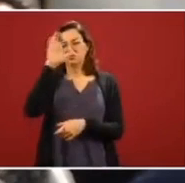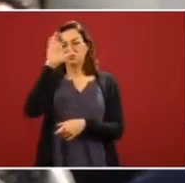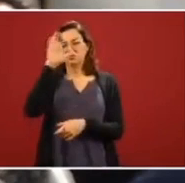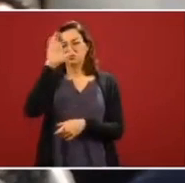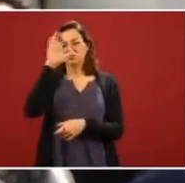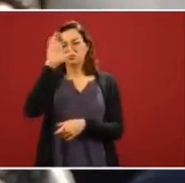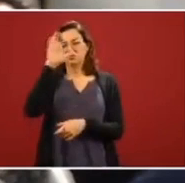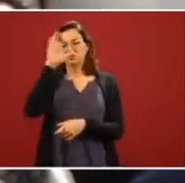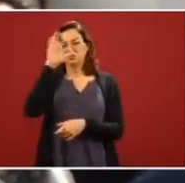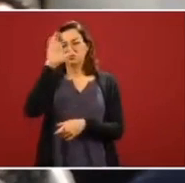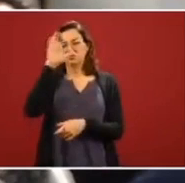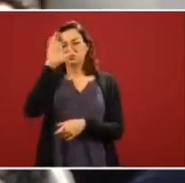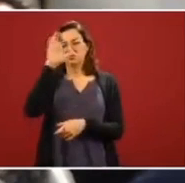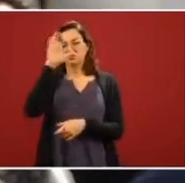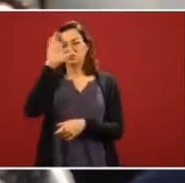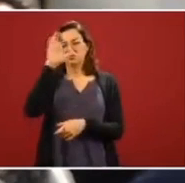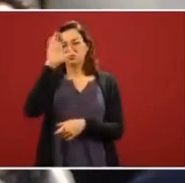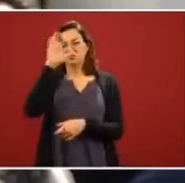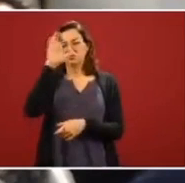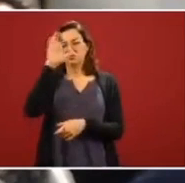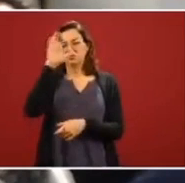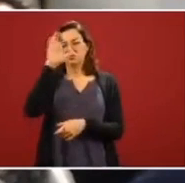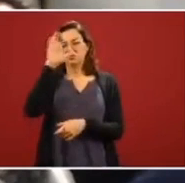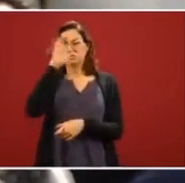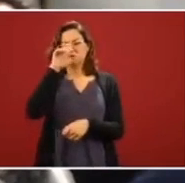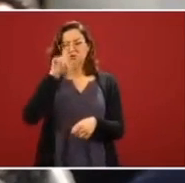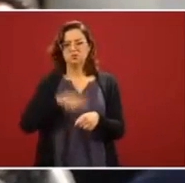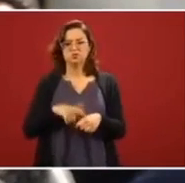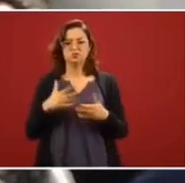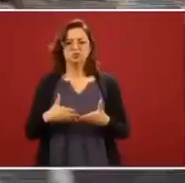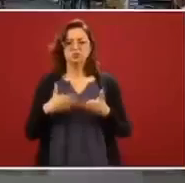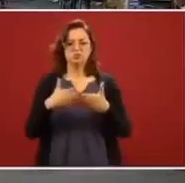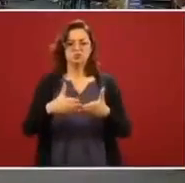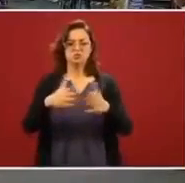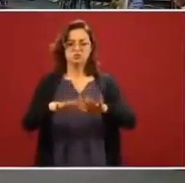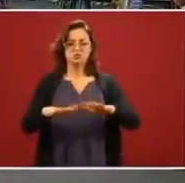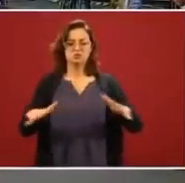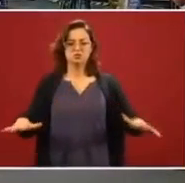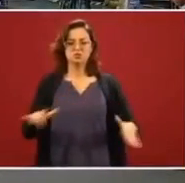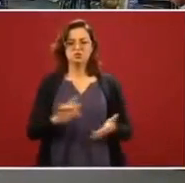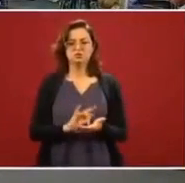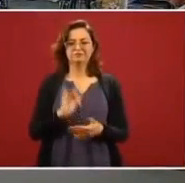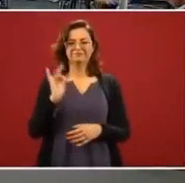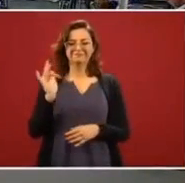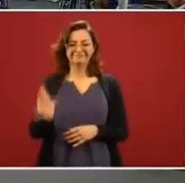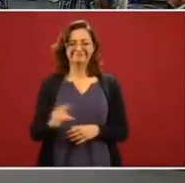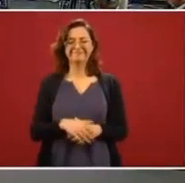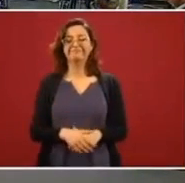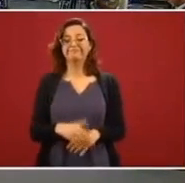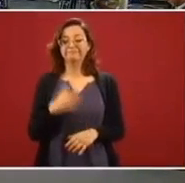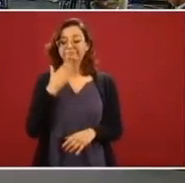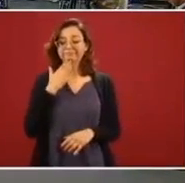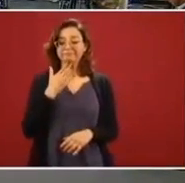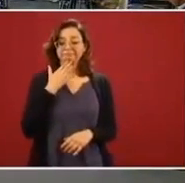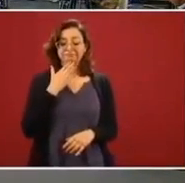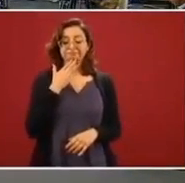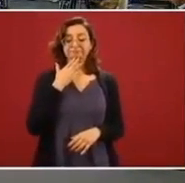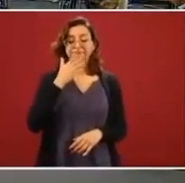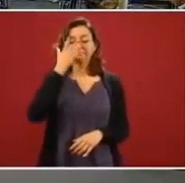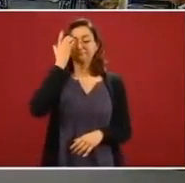marine culture that has been expanded. Muy bien, muy bien. Vamos a